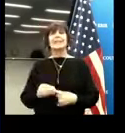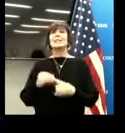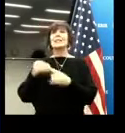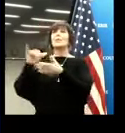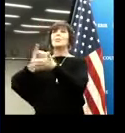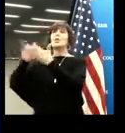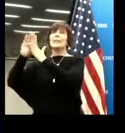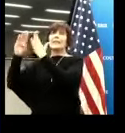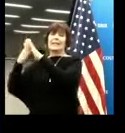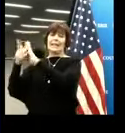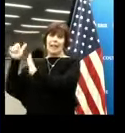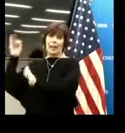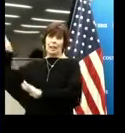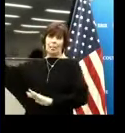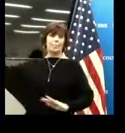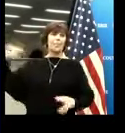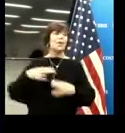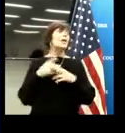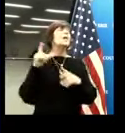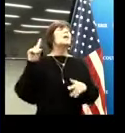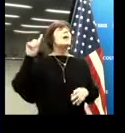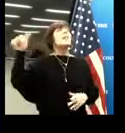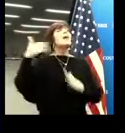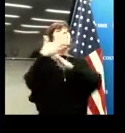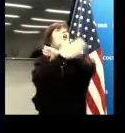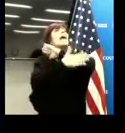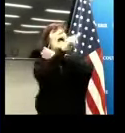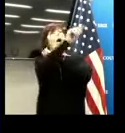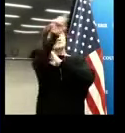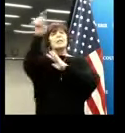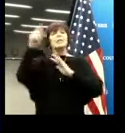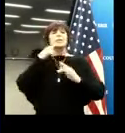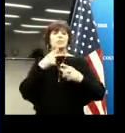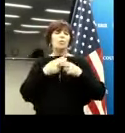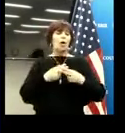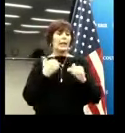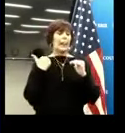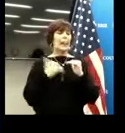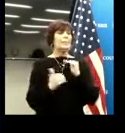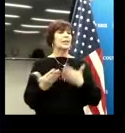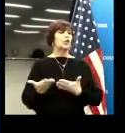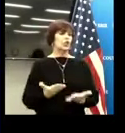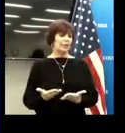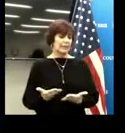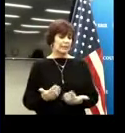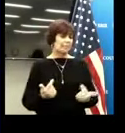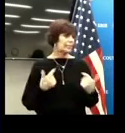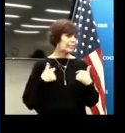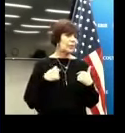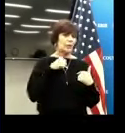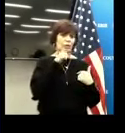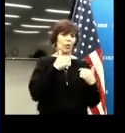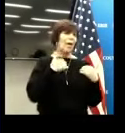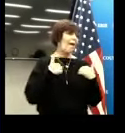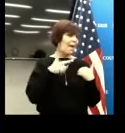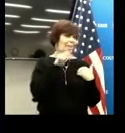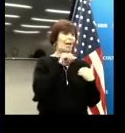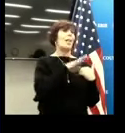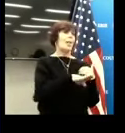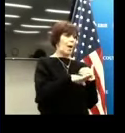lab. They're called, the other counties and everything else are called limited service labs. Erie County does not have a lab that's